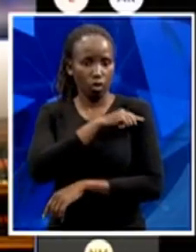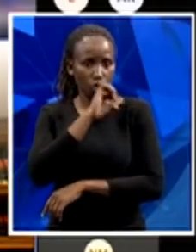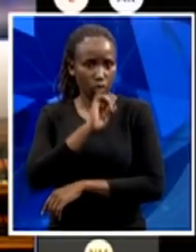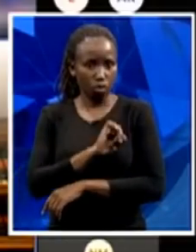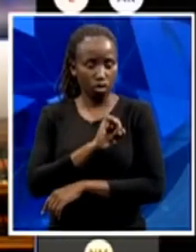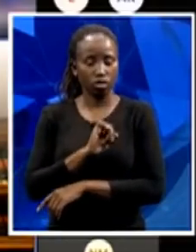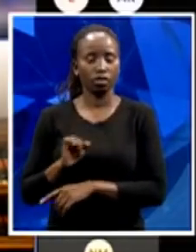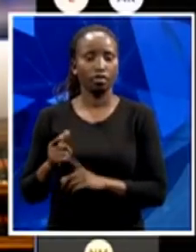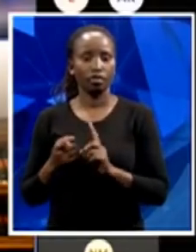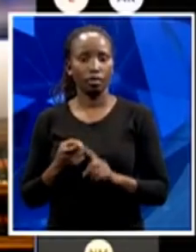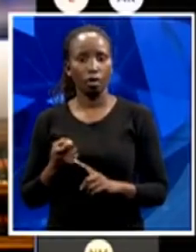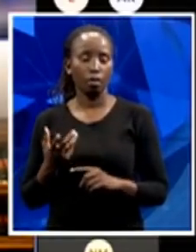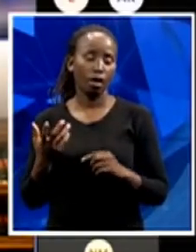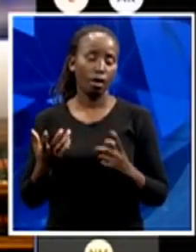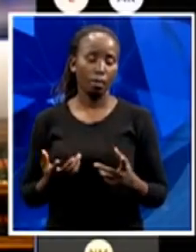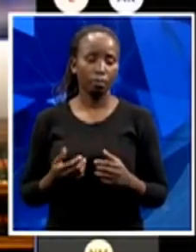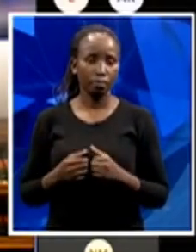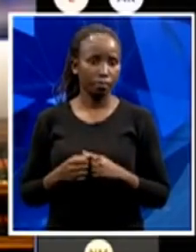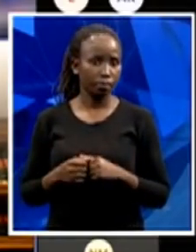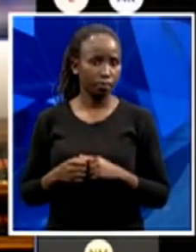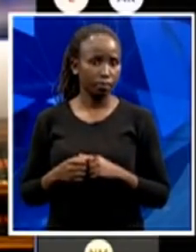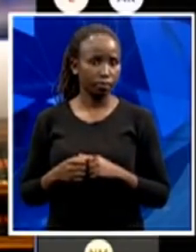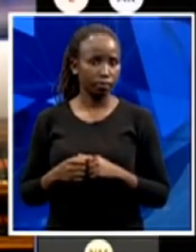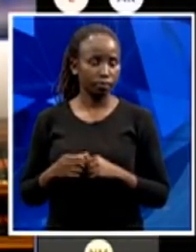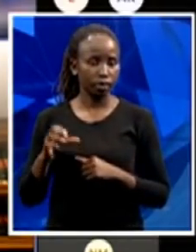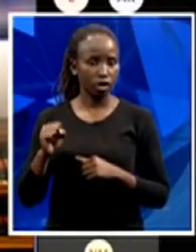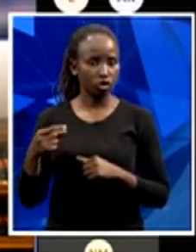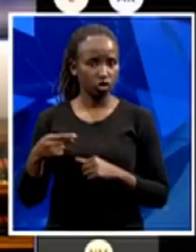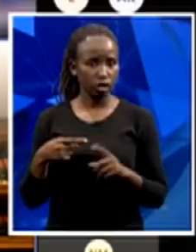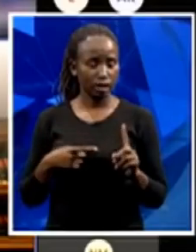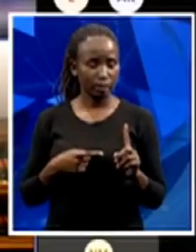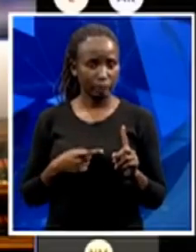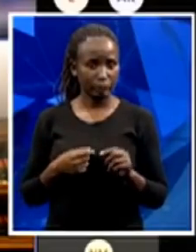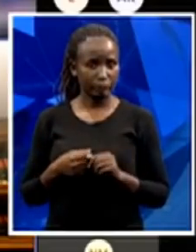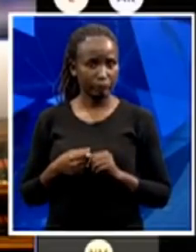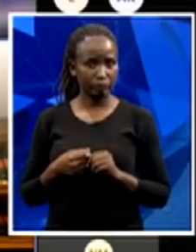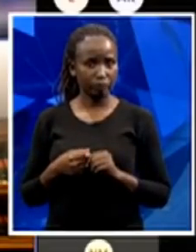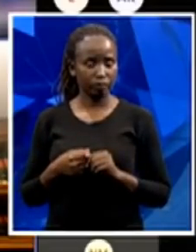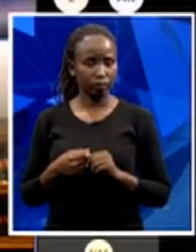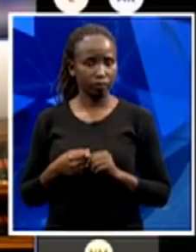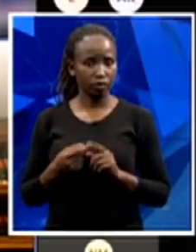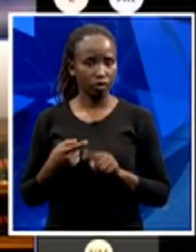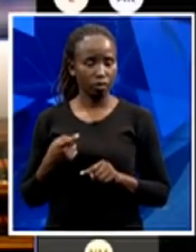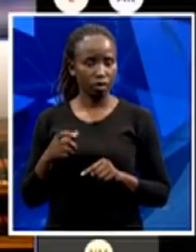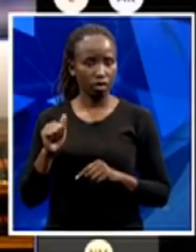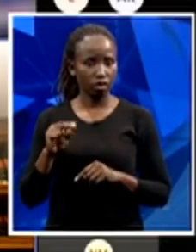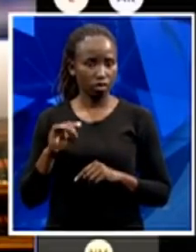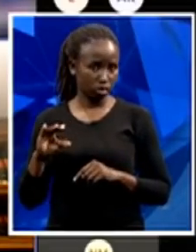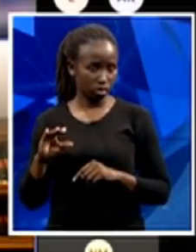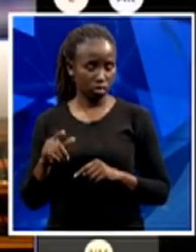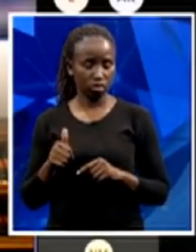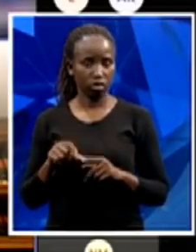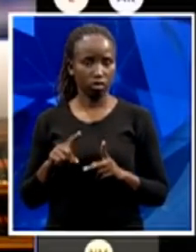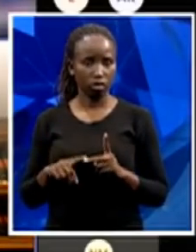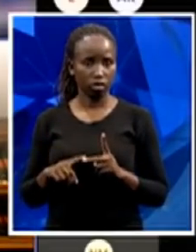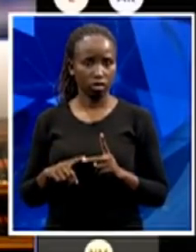Deputy Secretary-General of the ANC, as well as the authority of the attorneys,